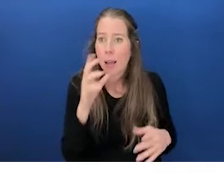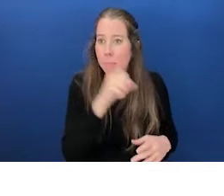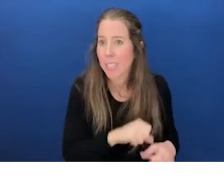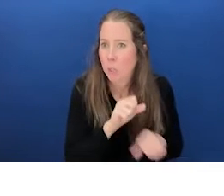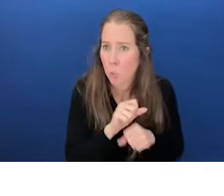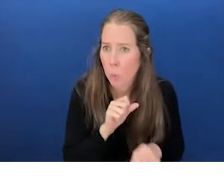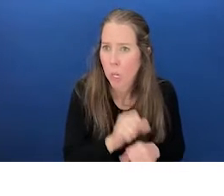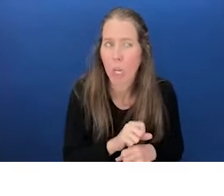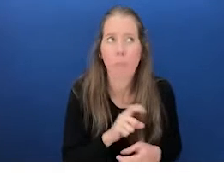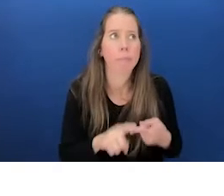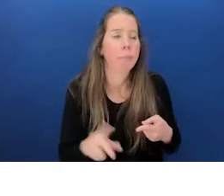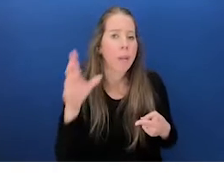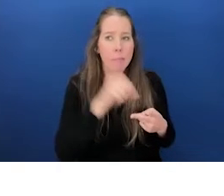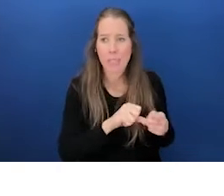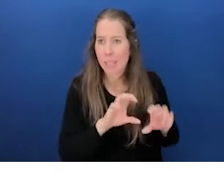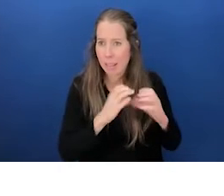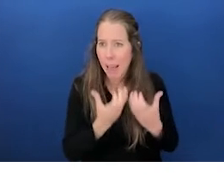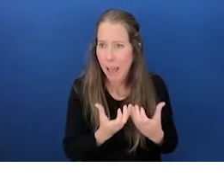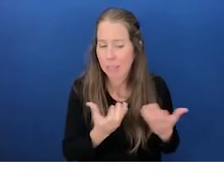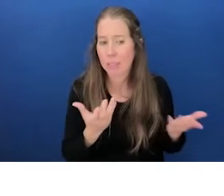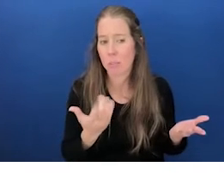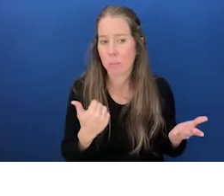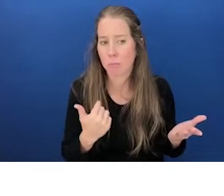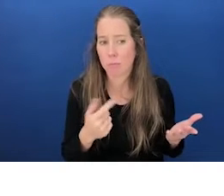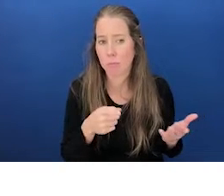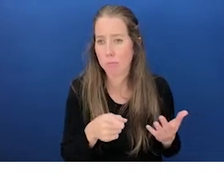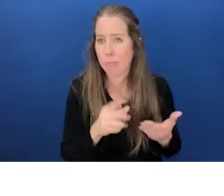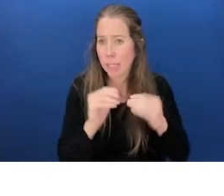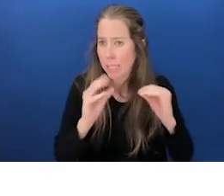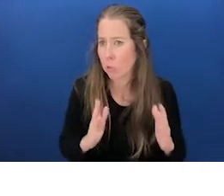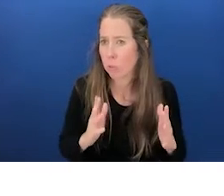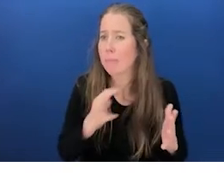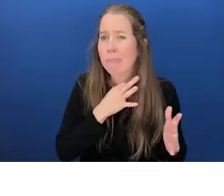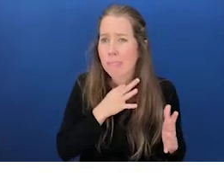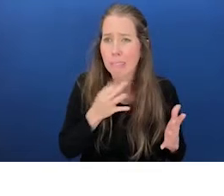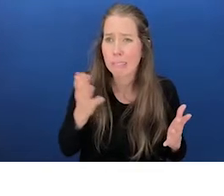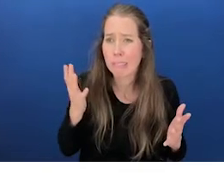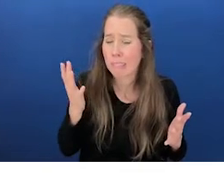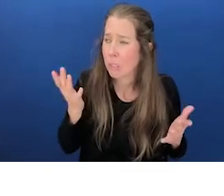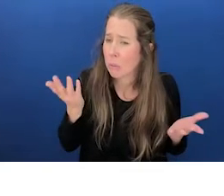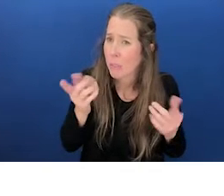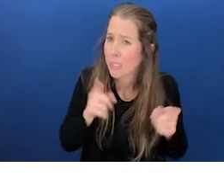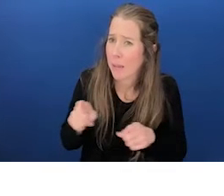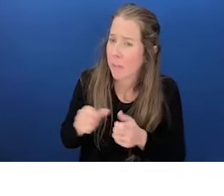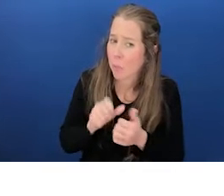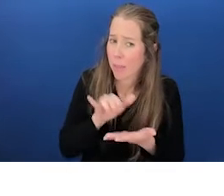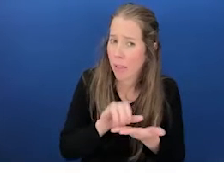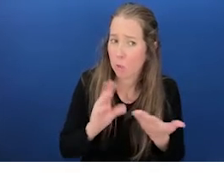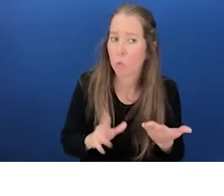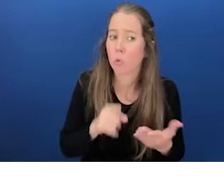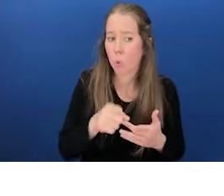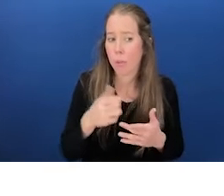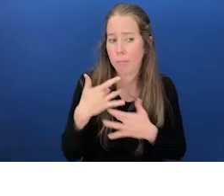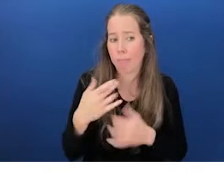missing classes, and we have to figure out, they want to figure out what is going on with the students. So they utilize